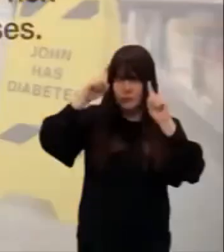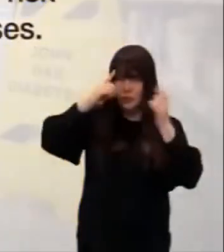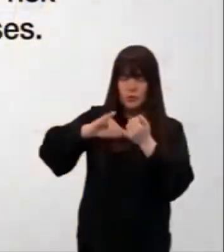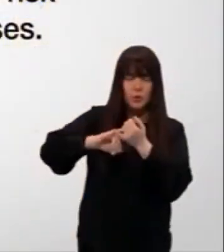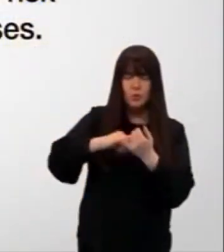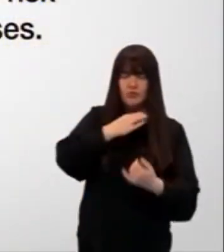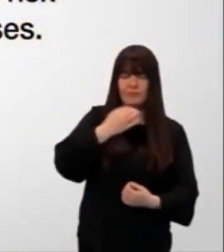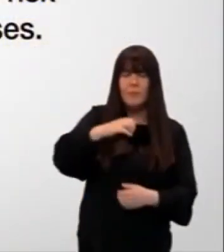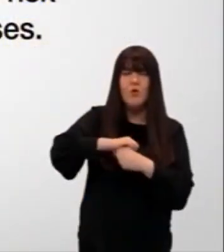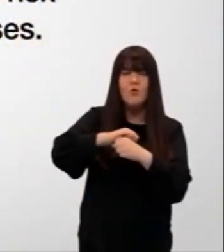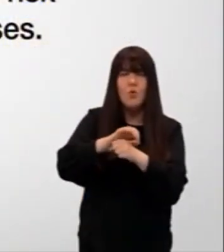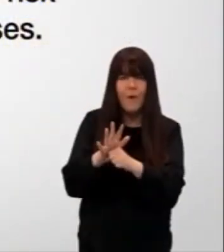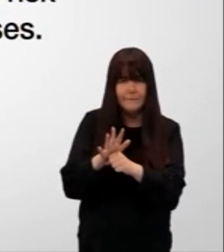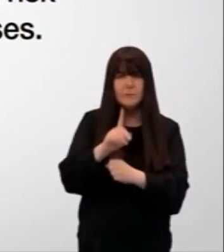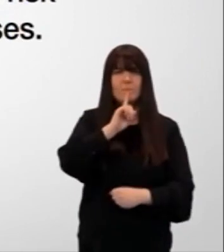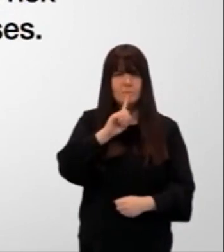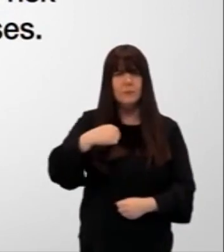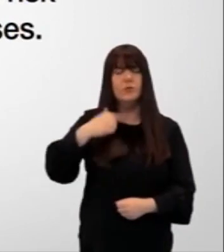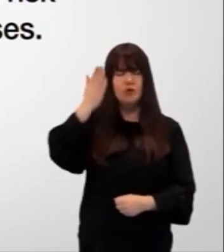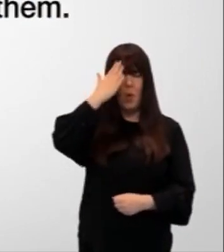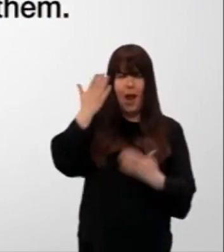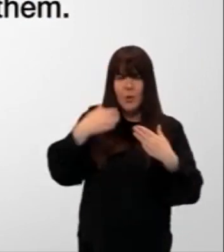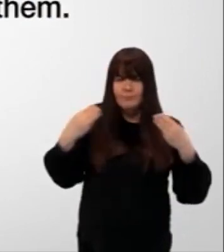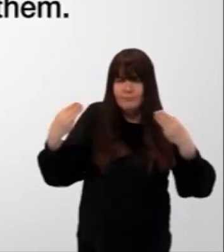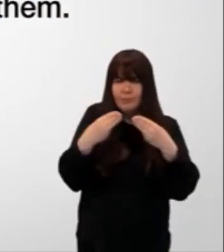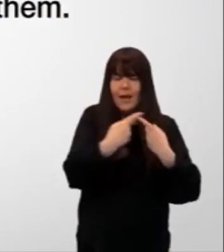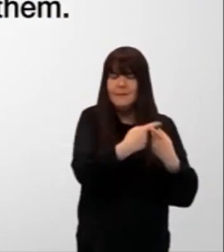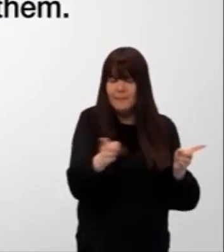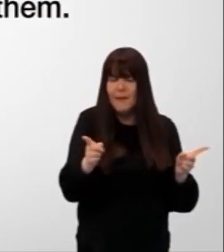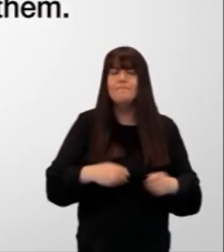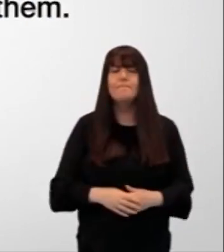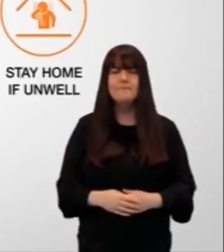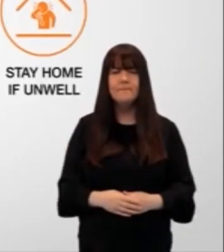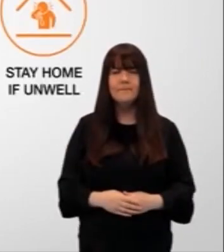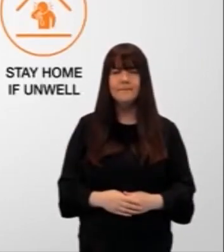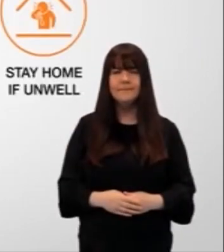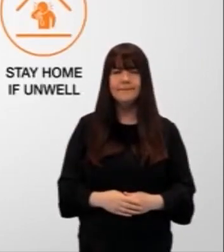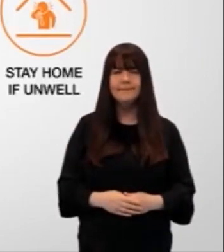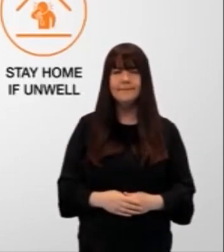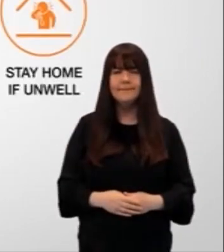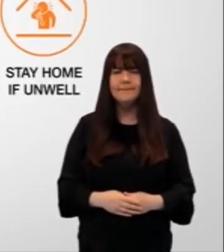always know who's at risk from COVID-19 and other viruses, but we do know how to protect them.